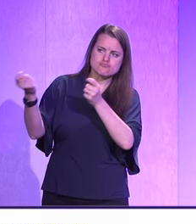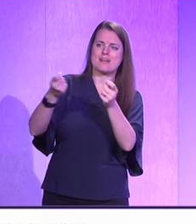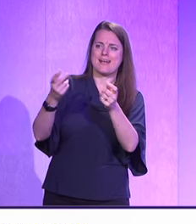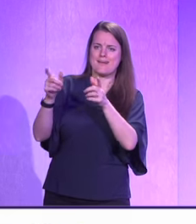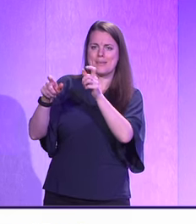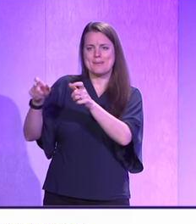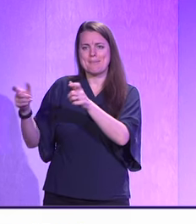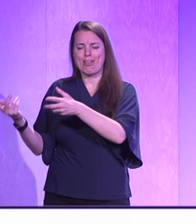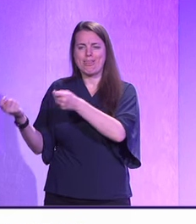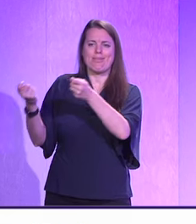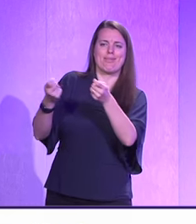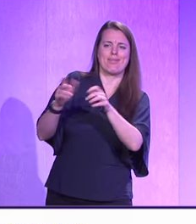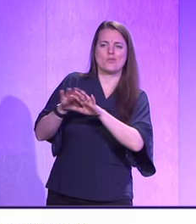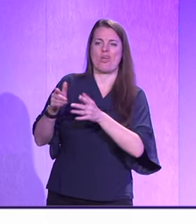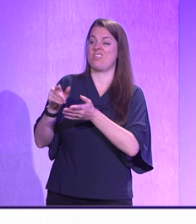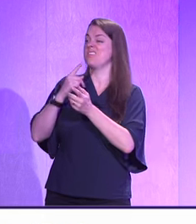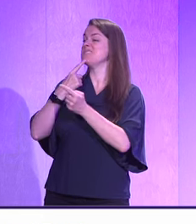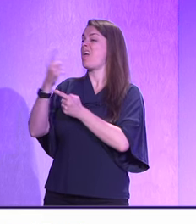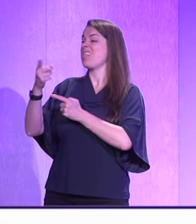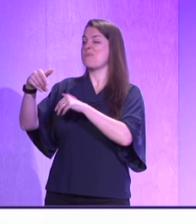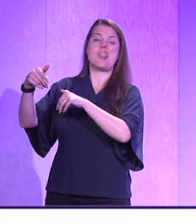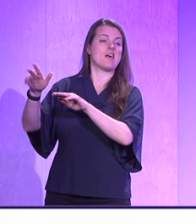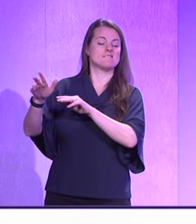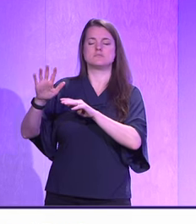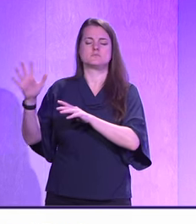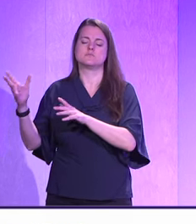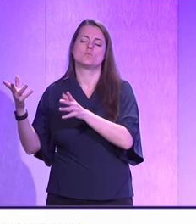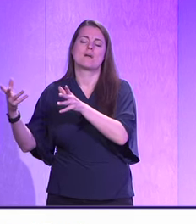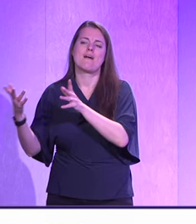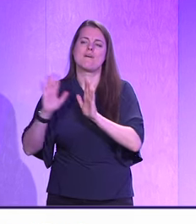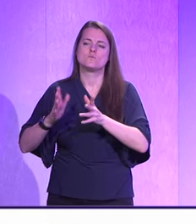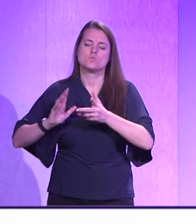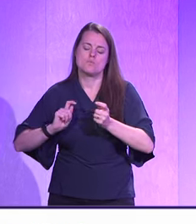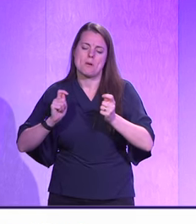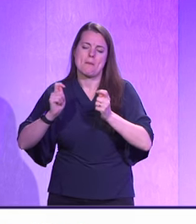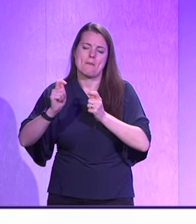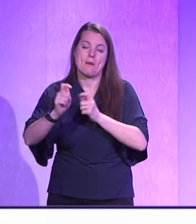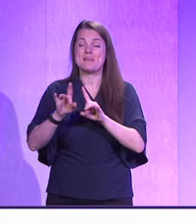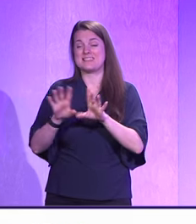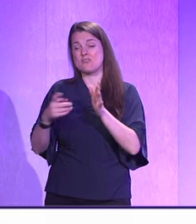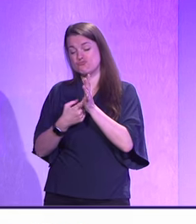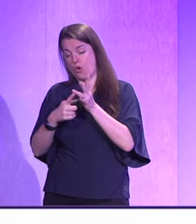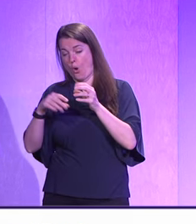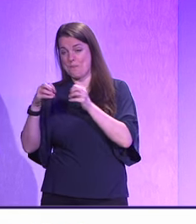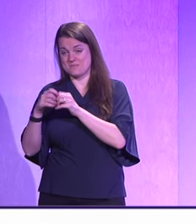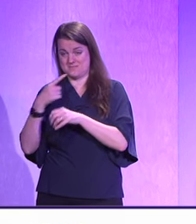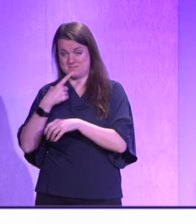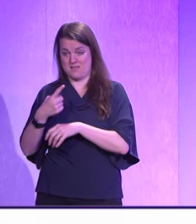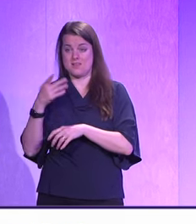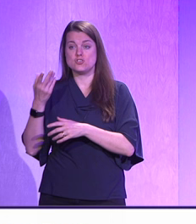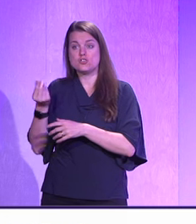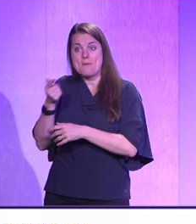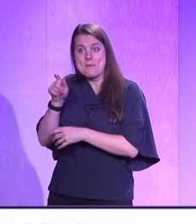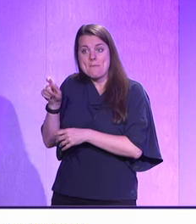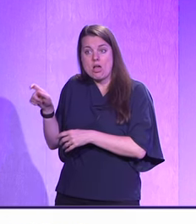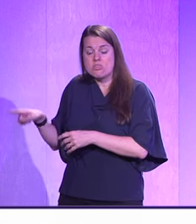that we're asking people to think. Just like in Rob's talk, like we were working in this way. We might be sad to leave that way of working.